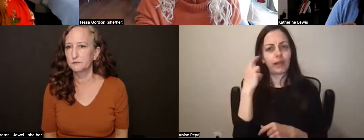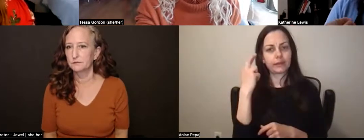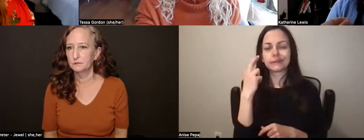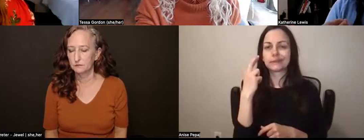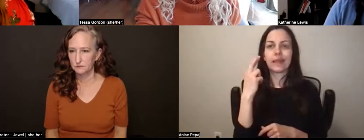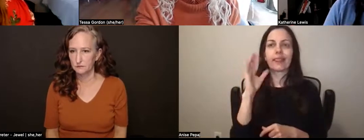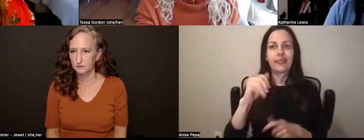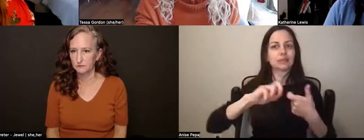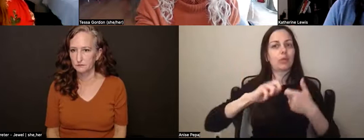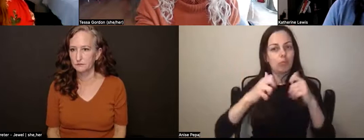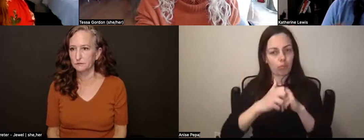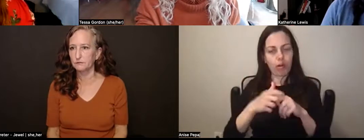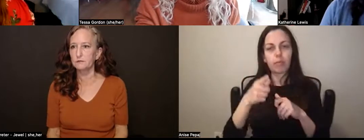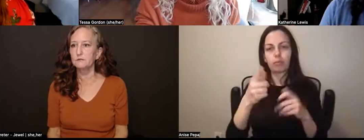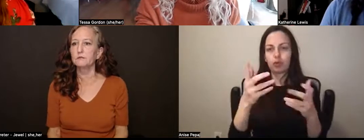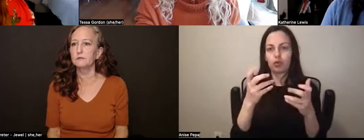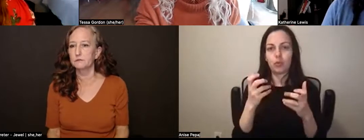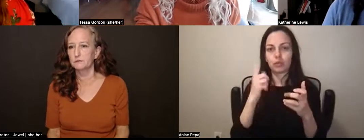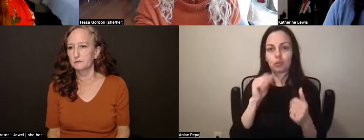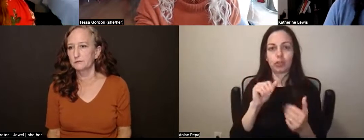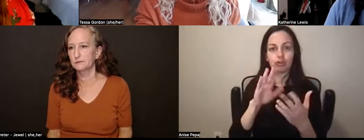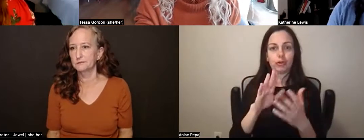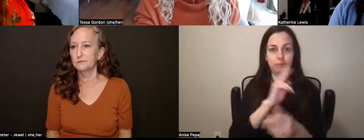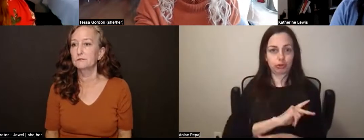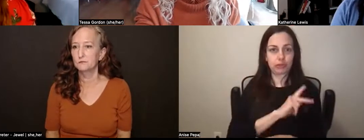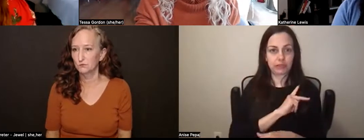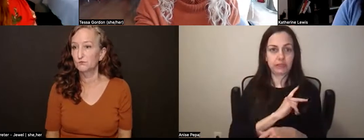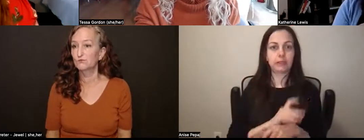an issue that you wanted to address personally?